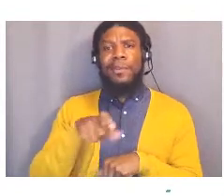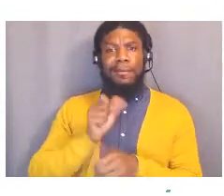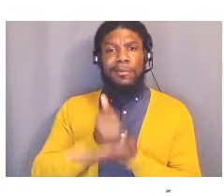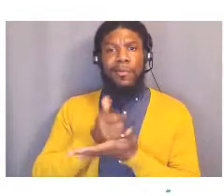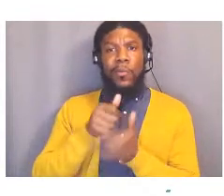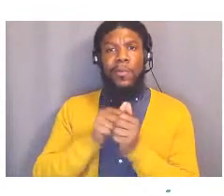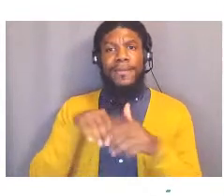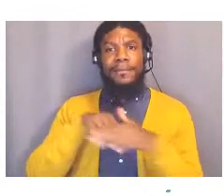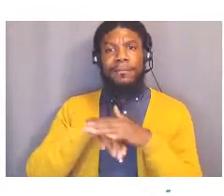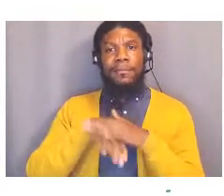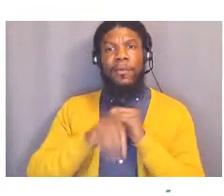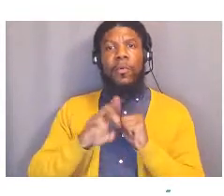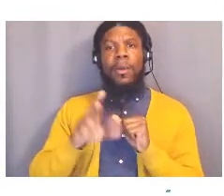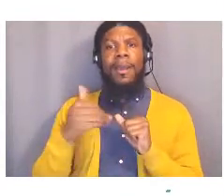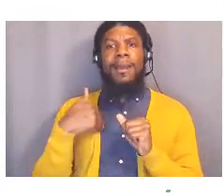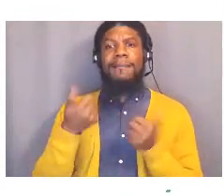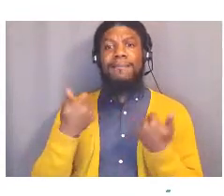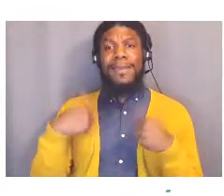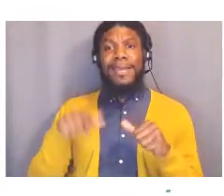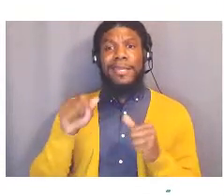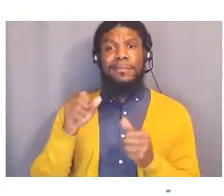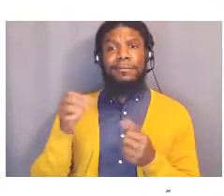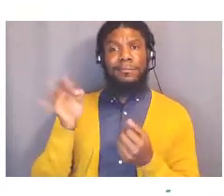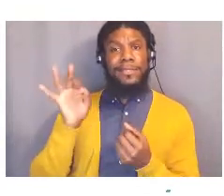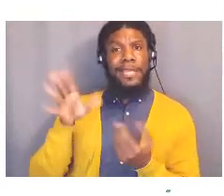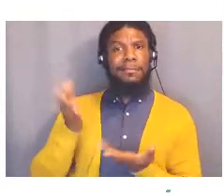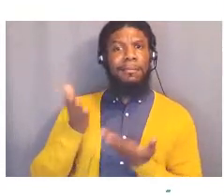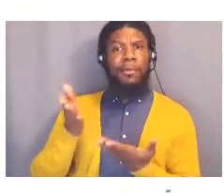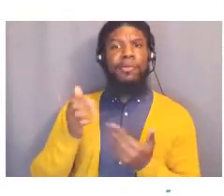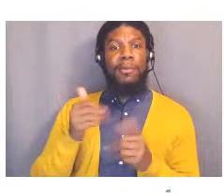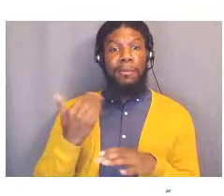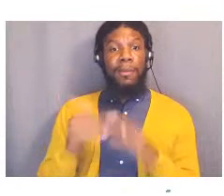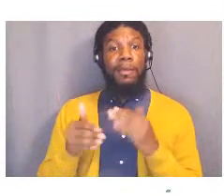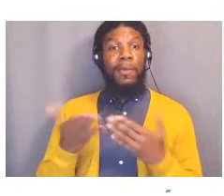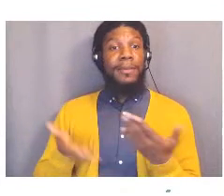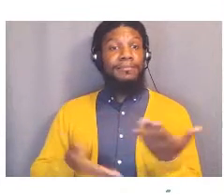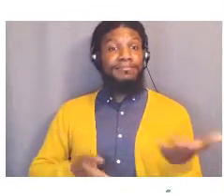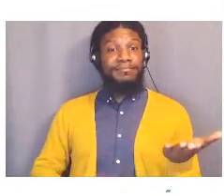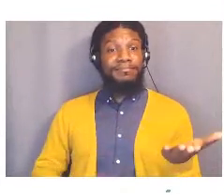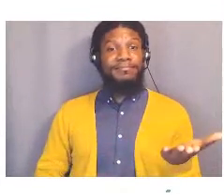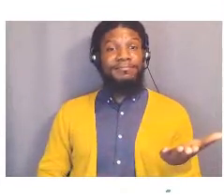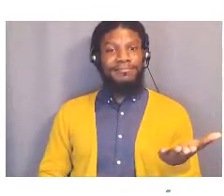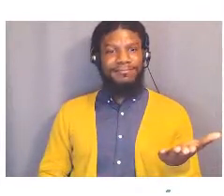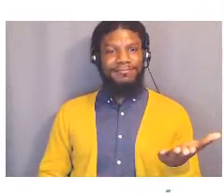or have any accessibility suggestions, you can email us at